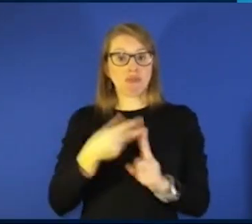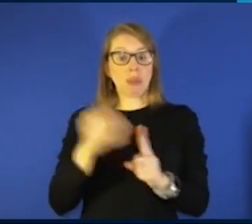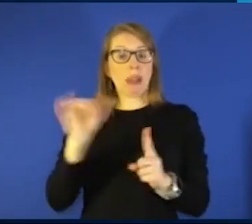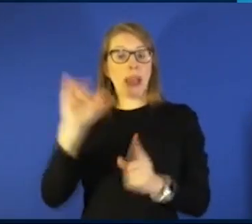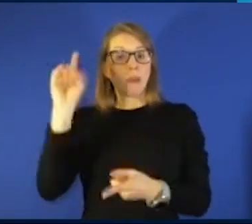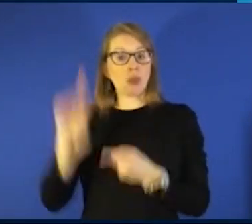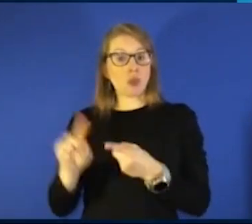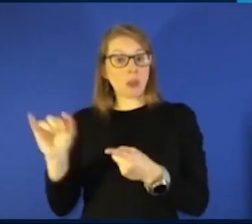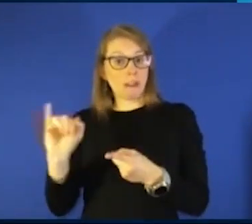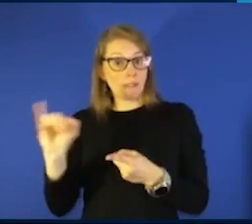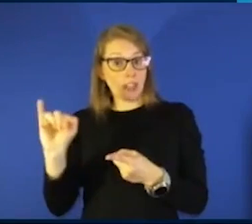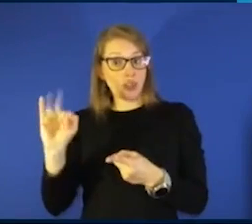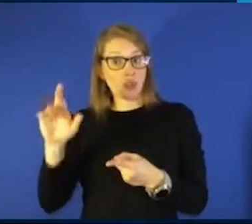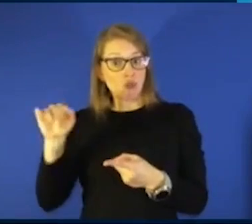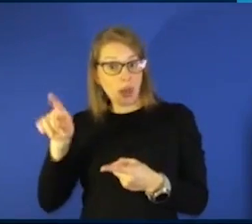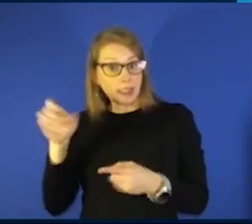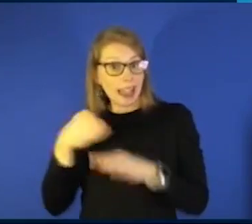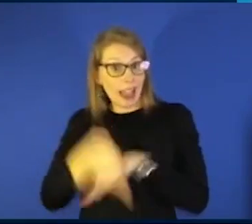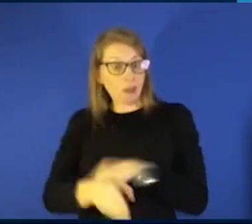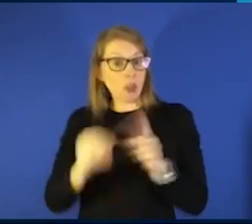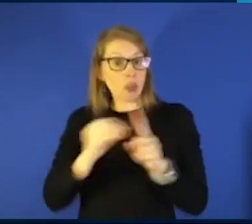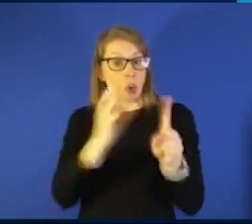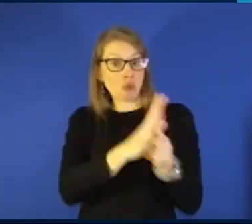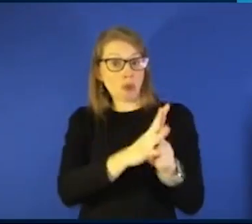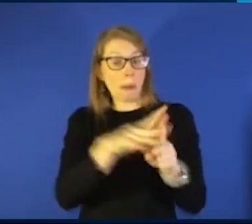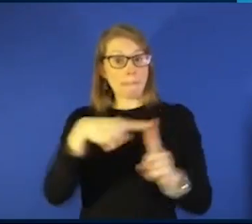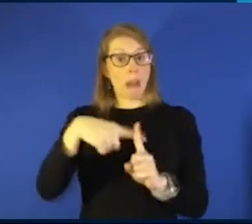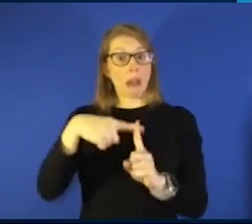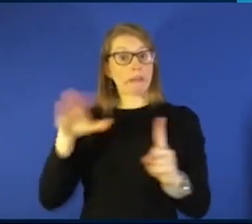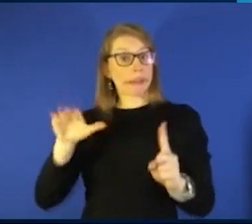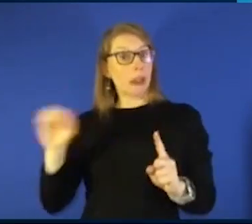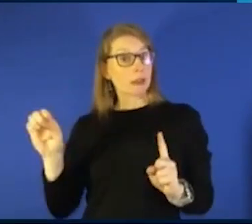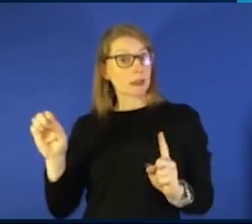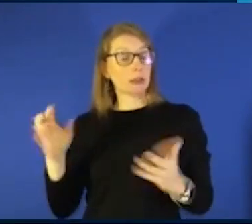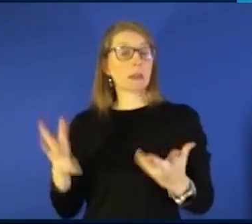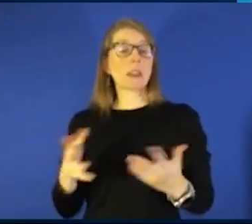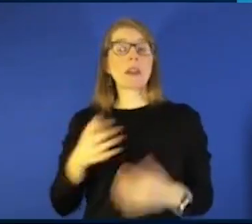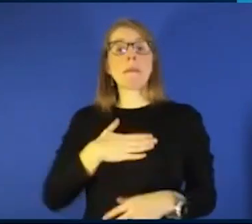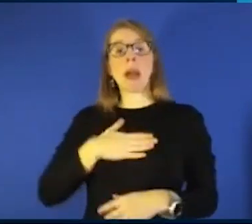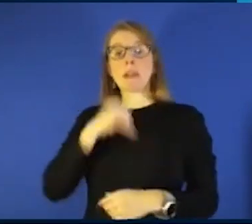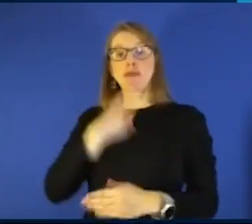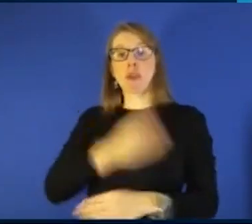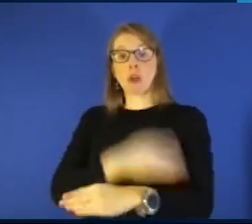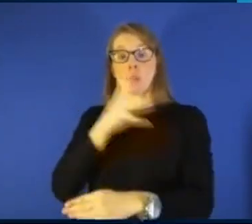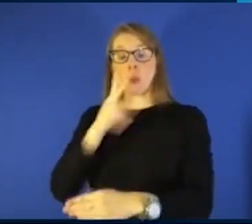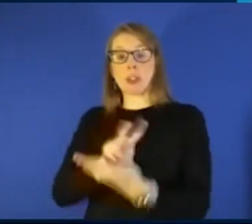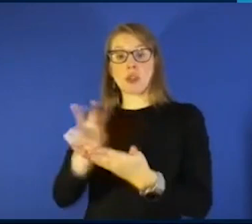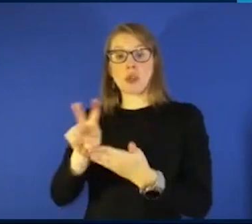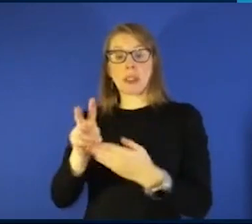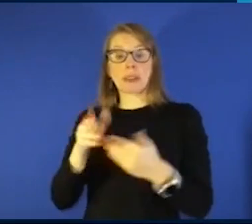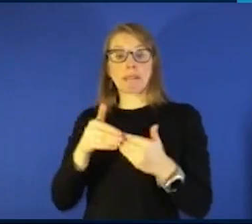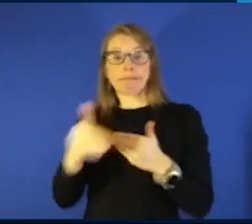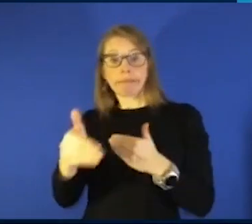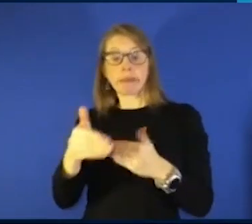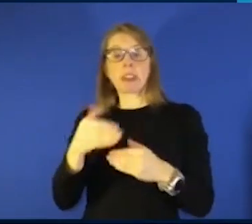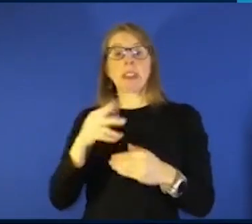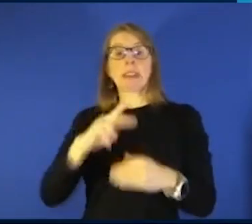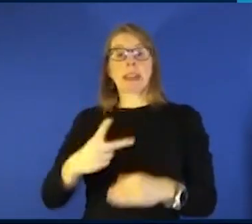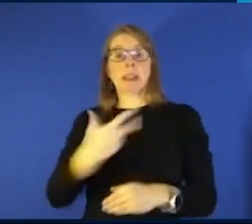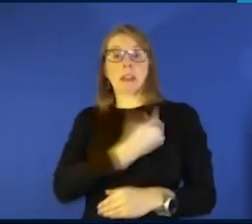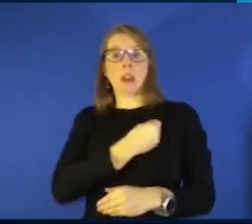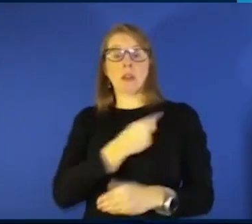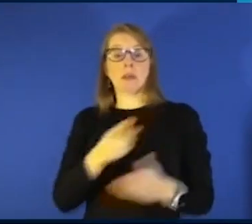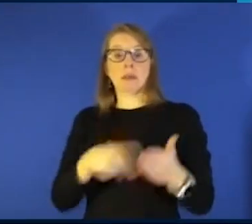infection rates even after exposure to a positive case? My girls will be 2 weeks past their 2nd dose next Monday, and we want to get